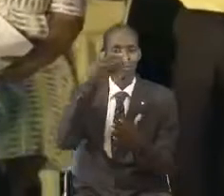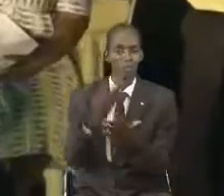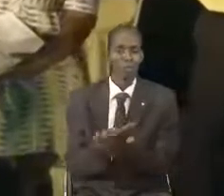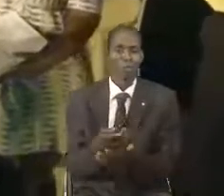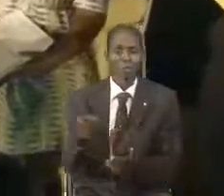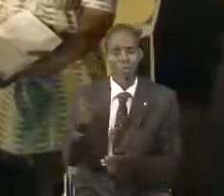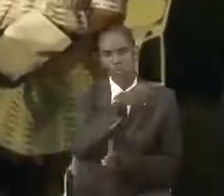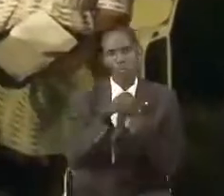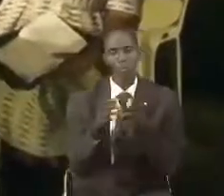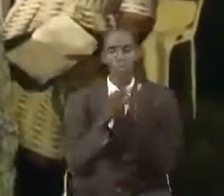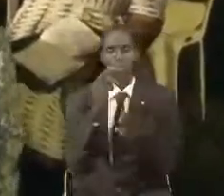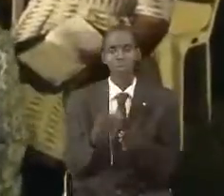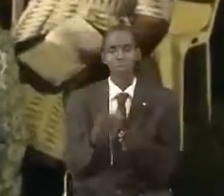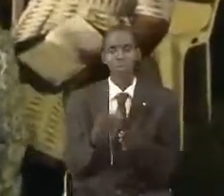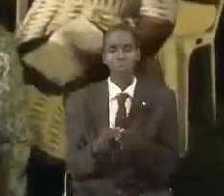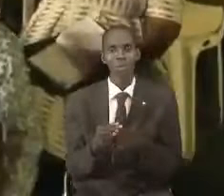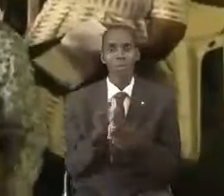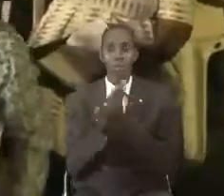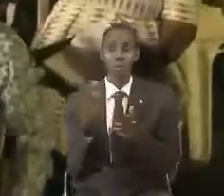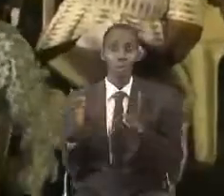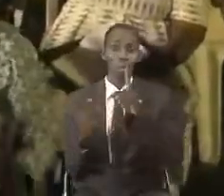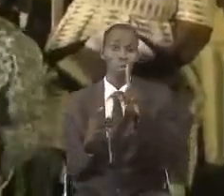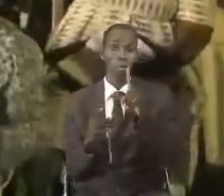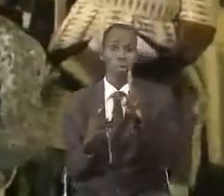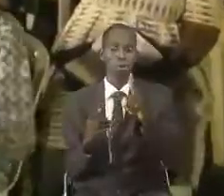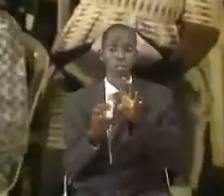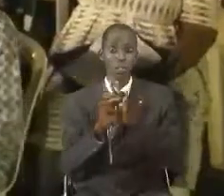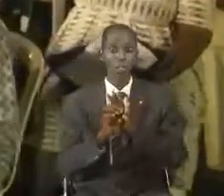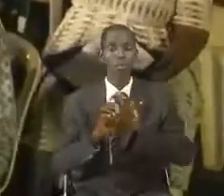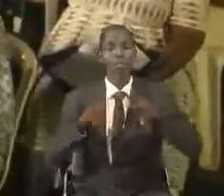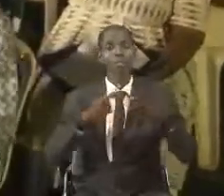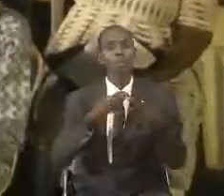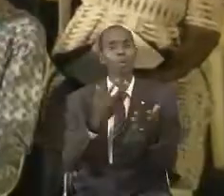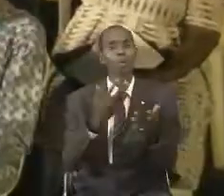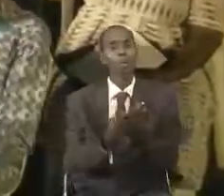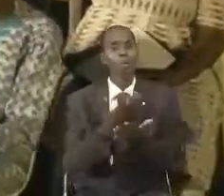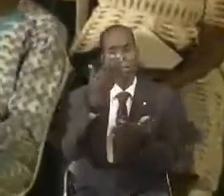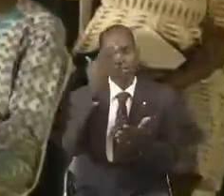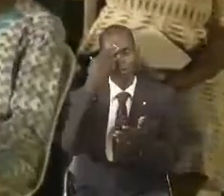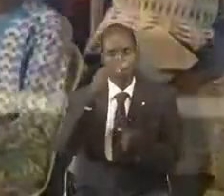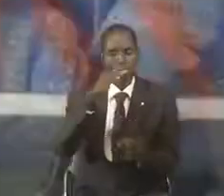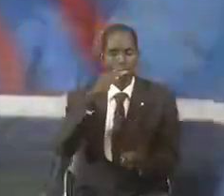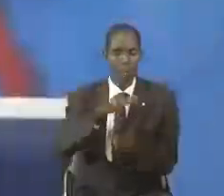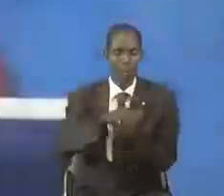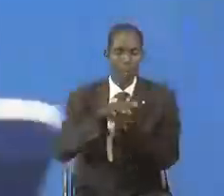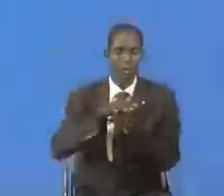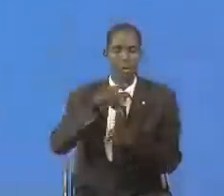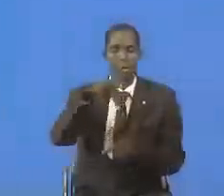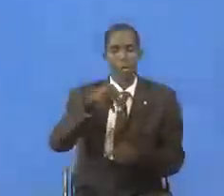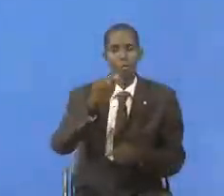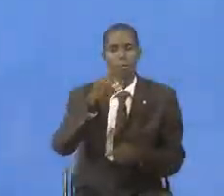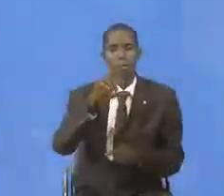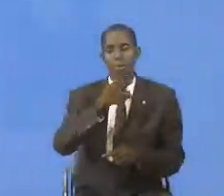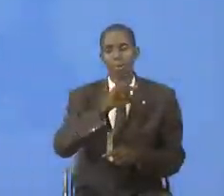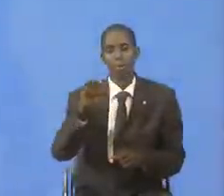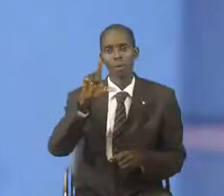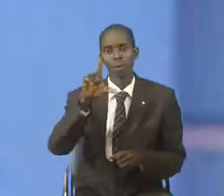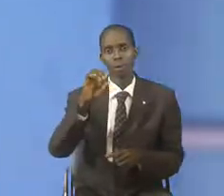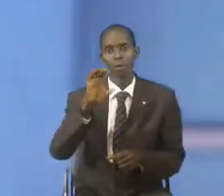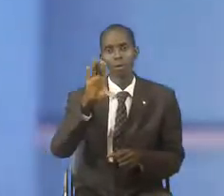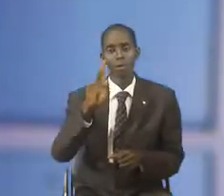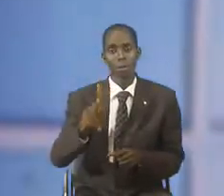time. It will not get to you. Somebody went to buy